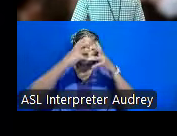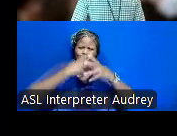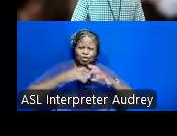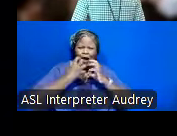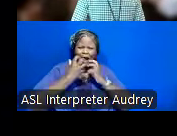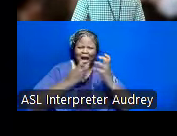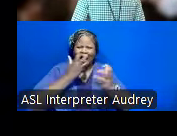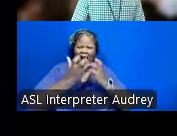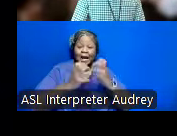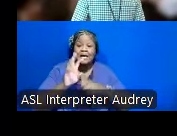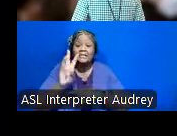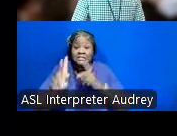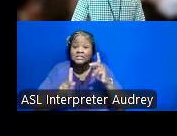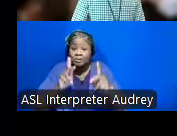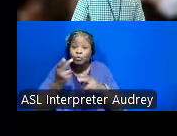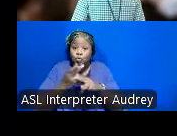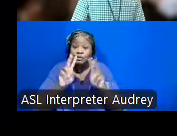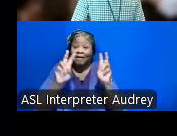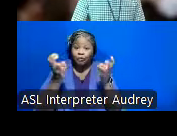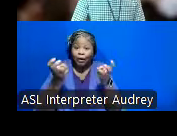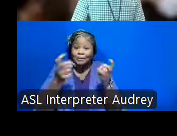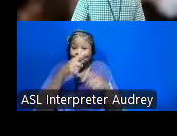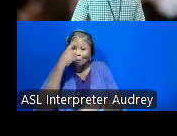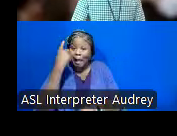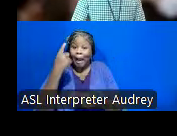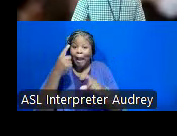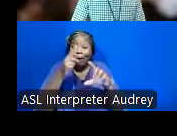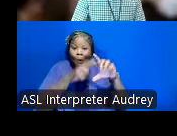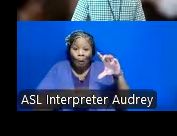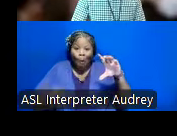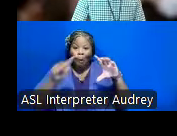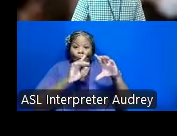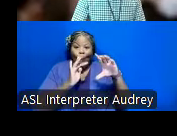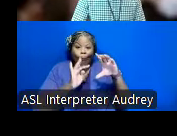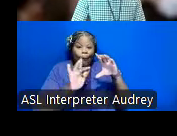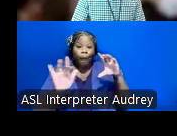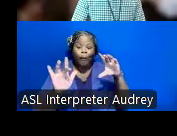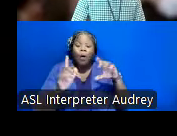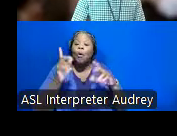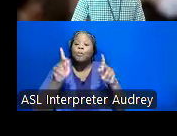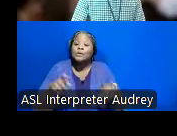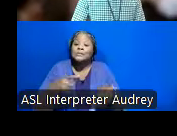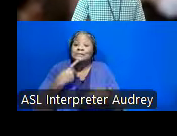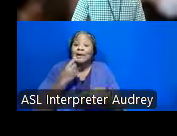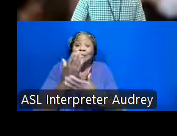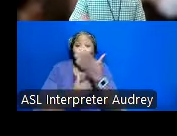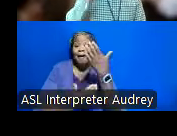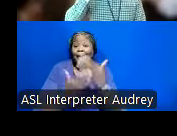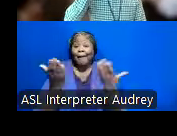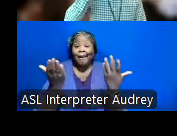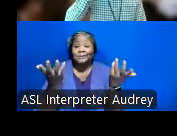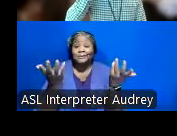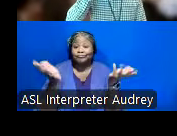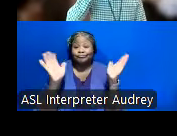individuals used that phrase when they were speaking to us, which was very striking. One said, "My hands are completely